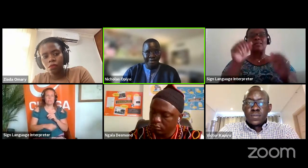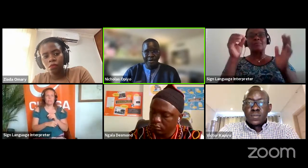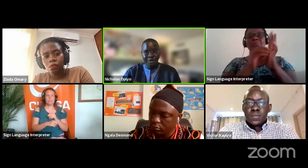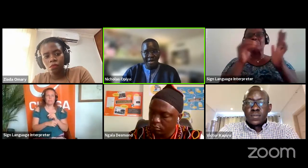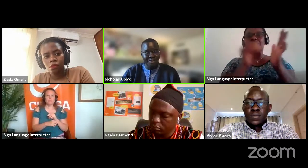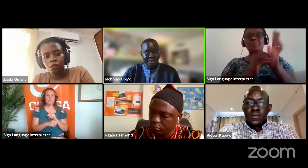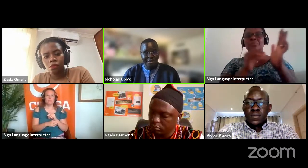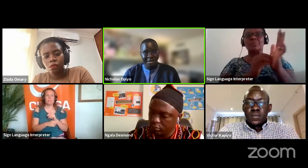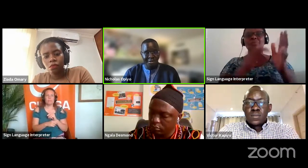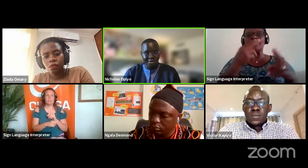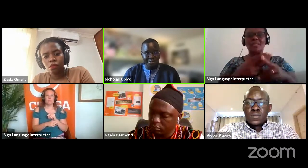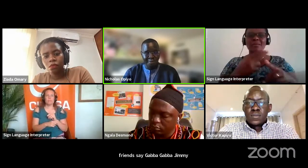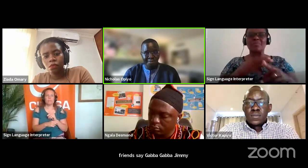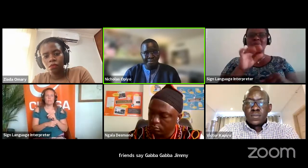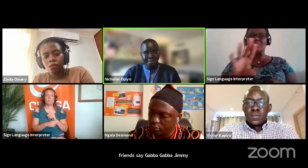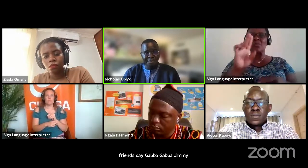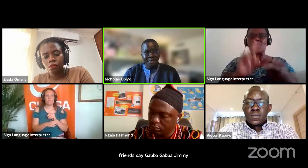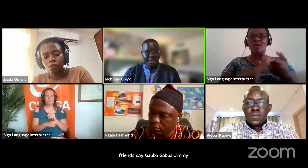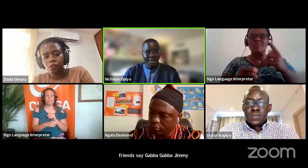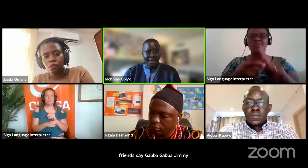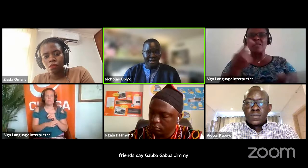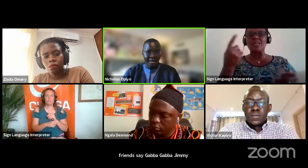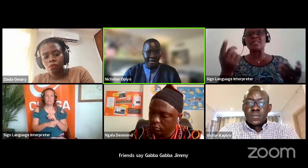say gabrieleguma@gmail.com.